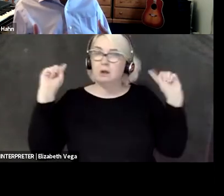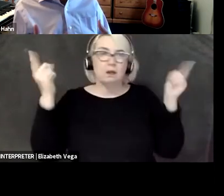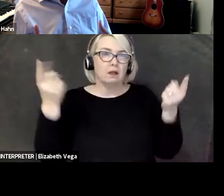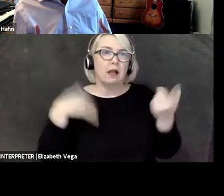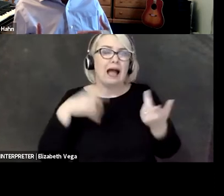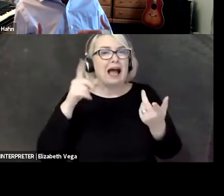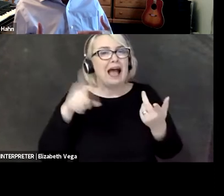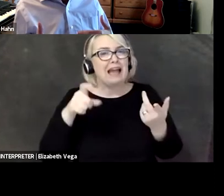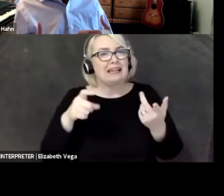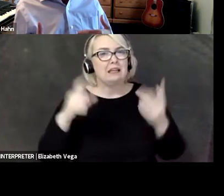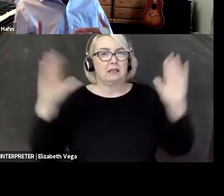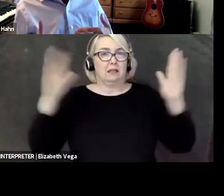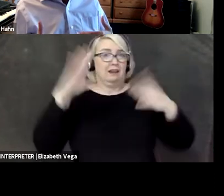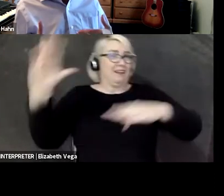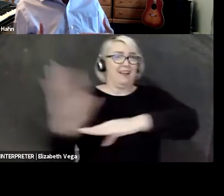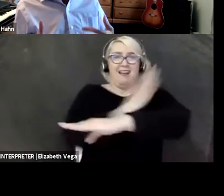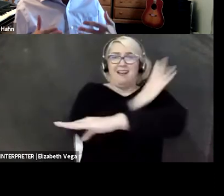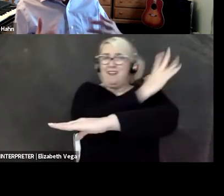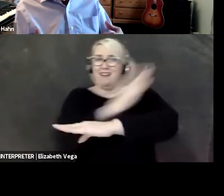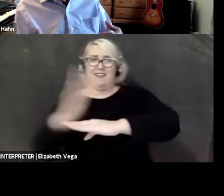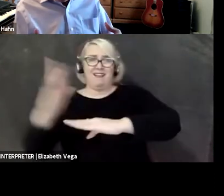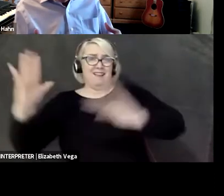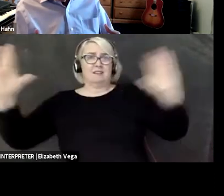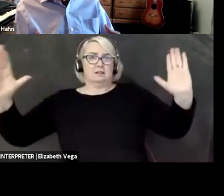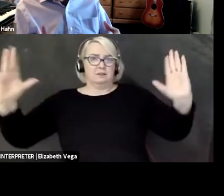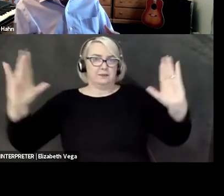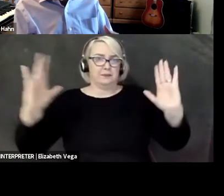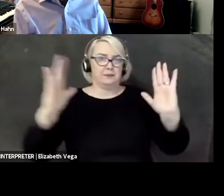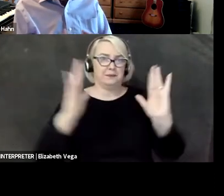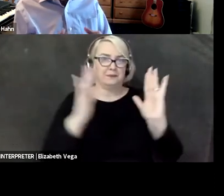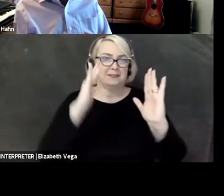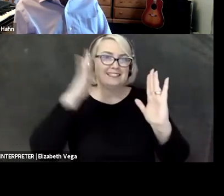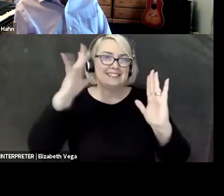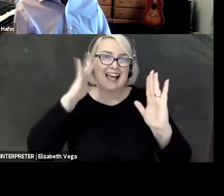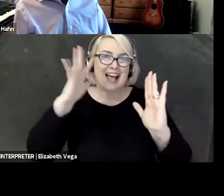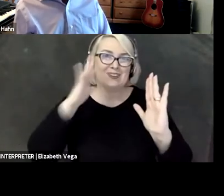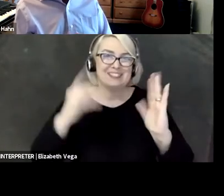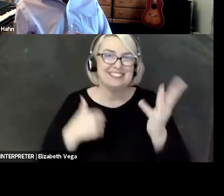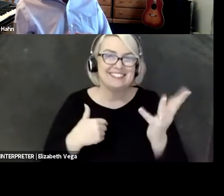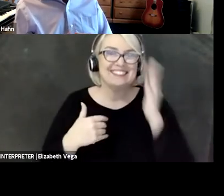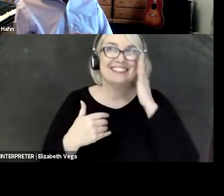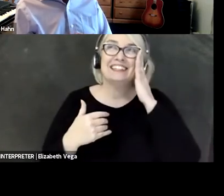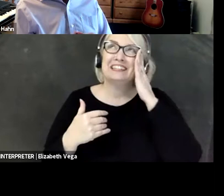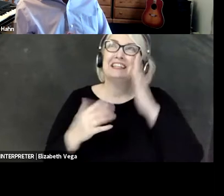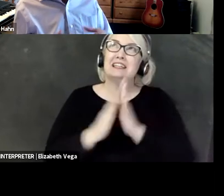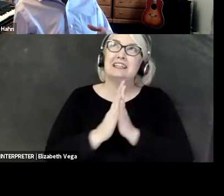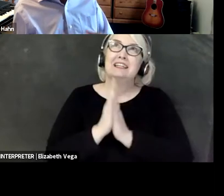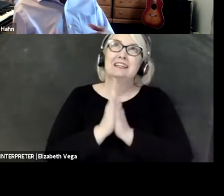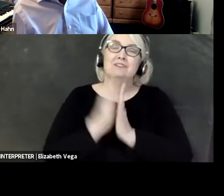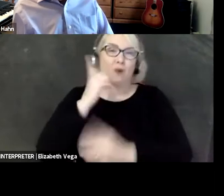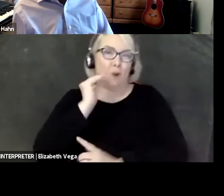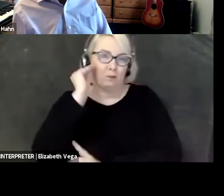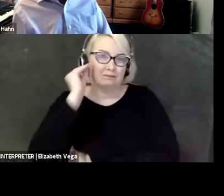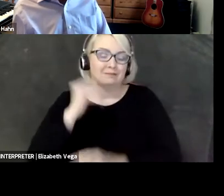a much more narrow dynamic range in the program material. And oftentimes that doesn't, when people